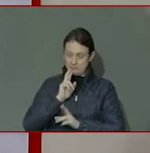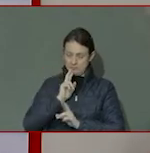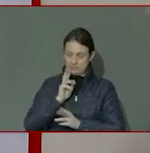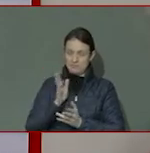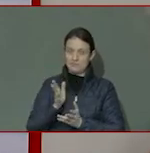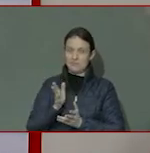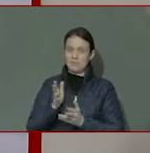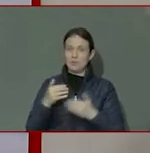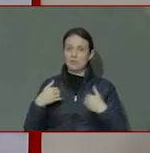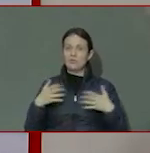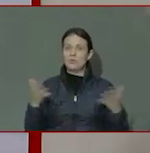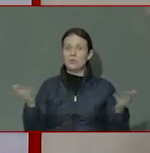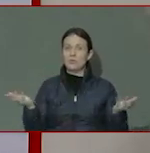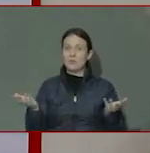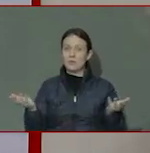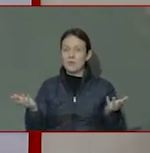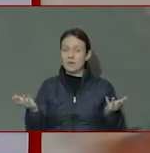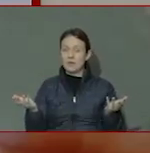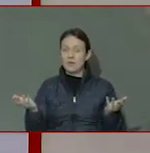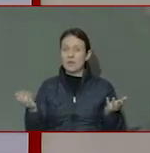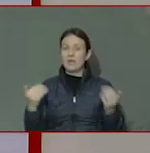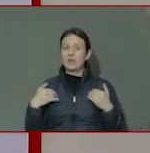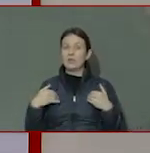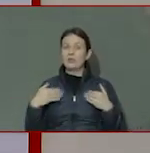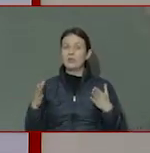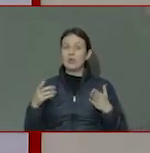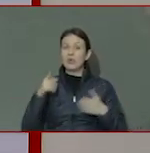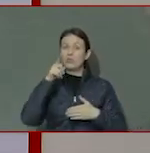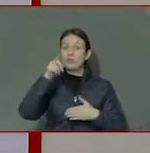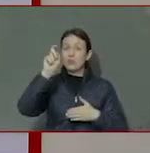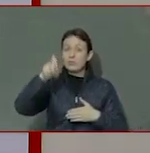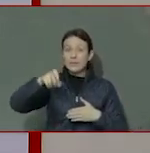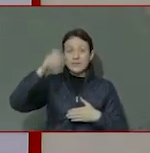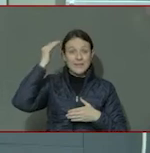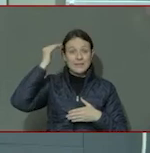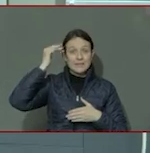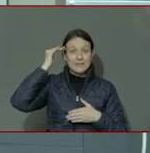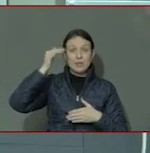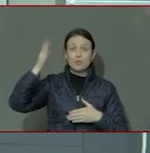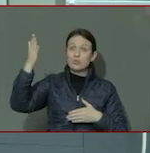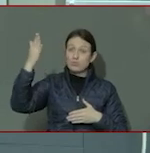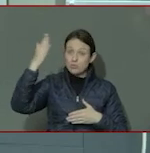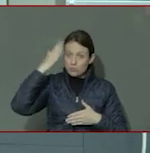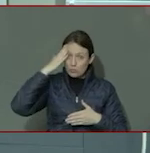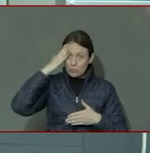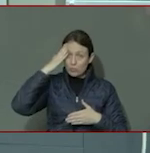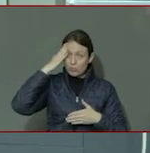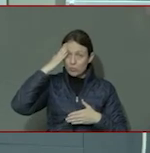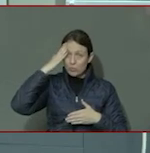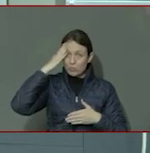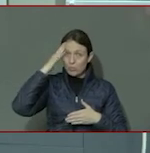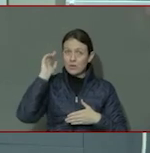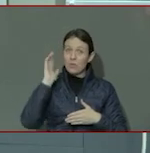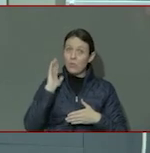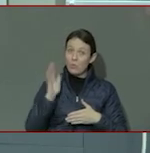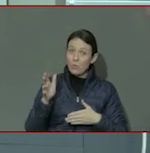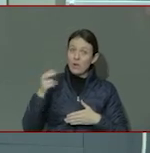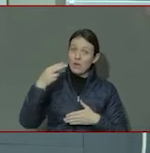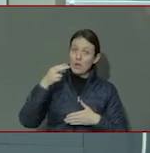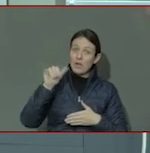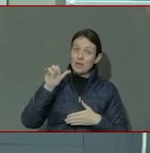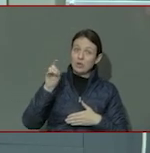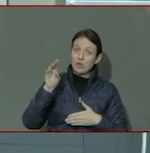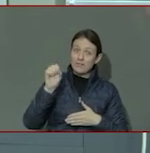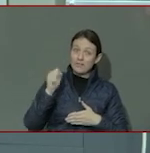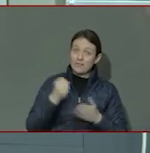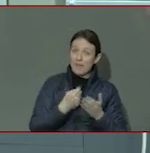Where does it start? It starts with you knowing whether hydrolysis will occur or not, and with